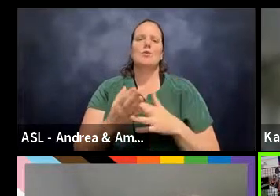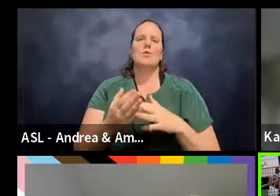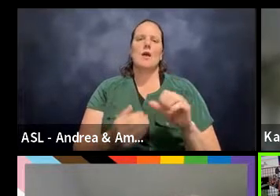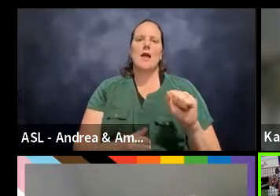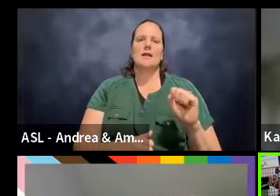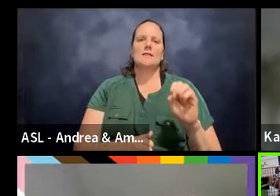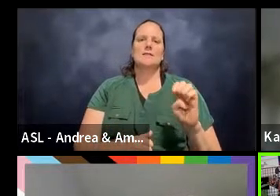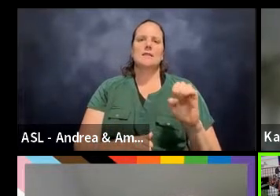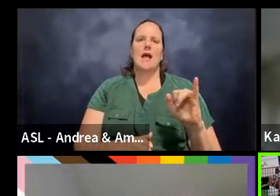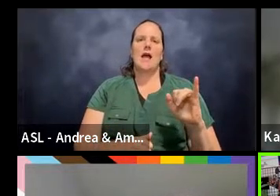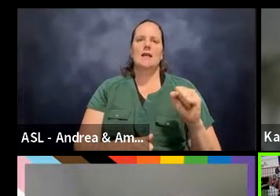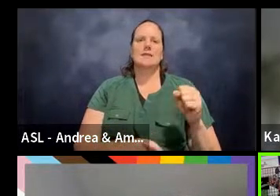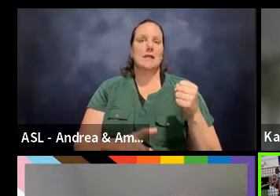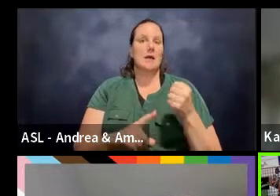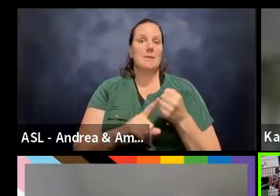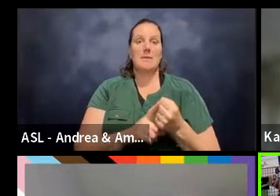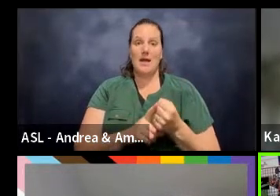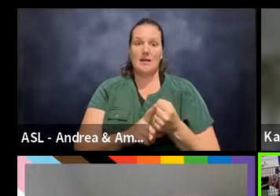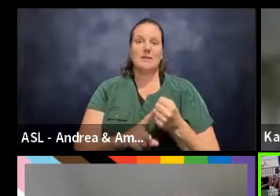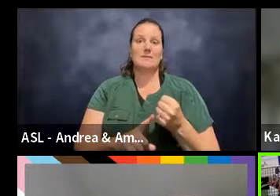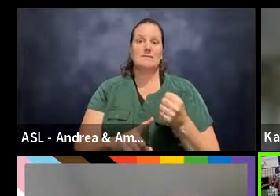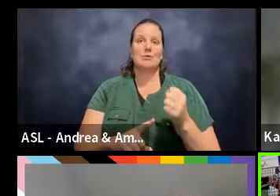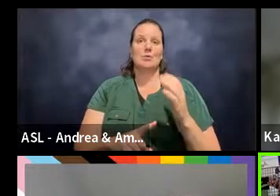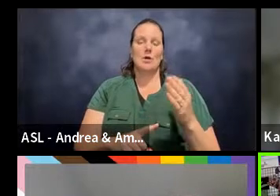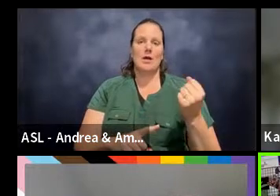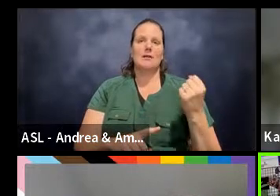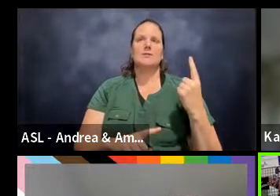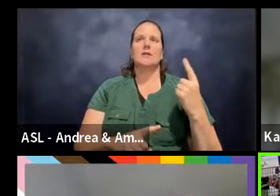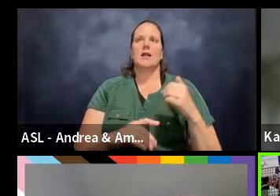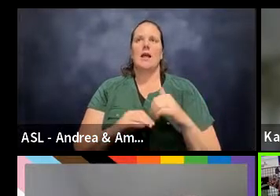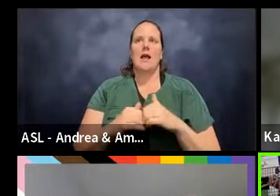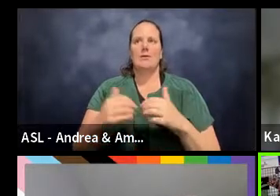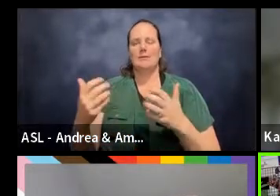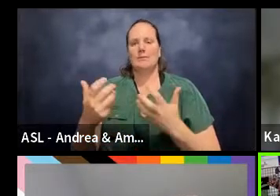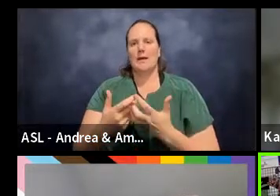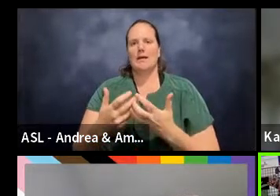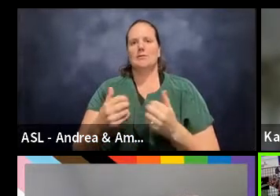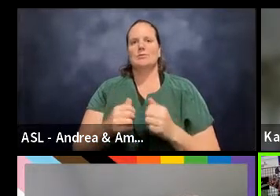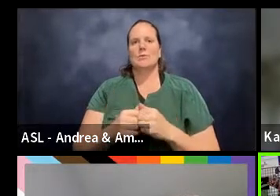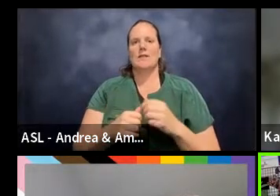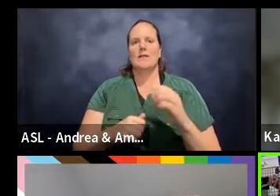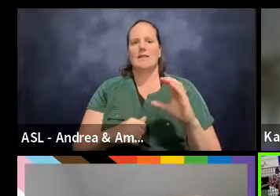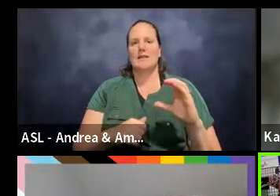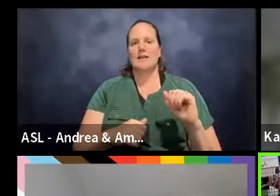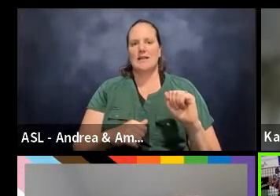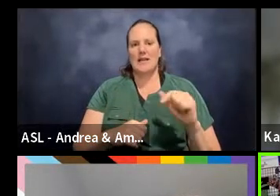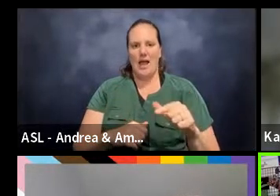SEIS is impacting, we'll be able to understand how it aligns with the CAG's